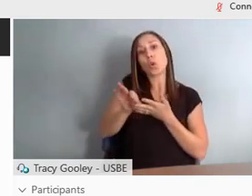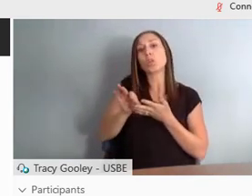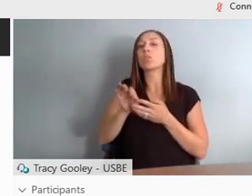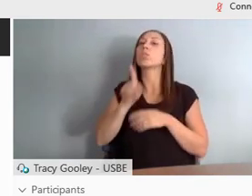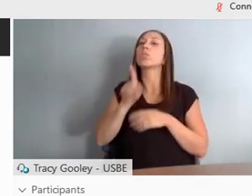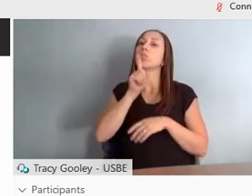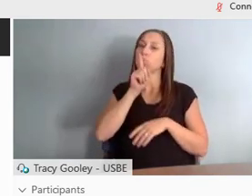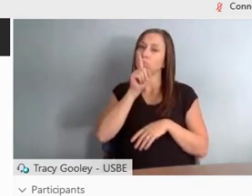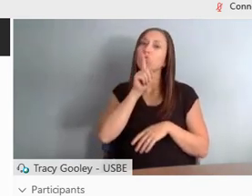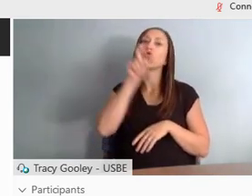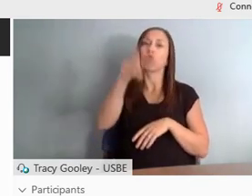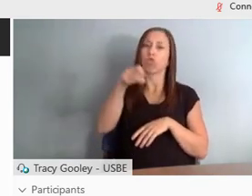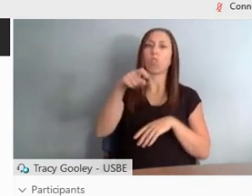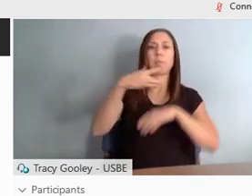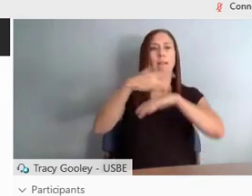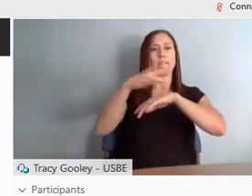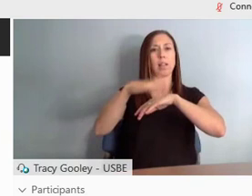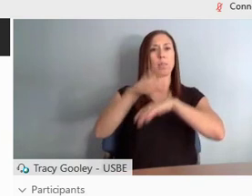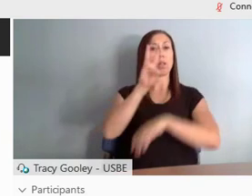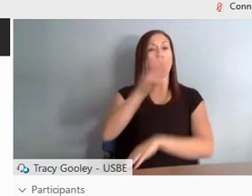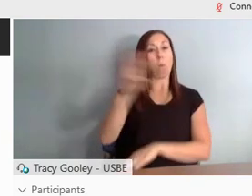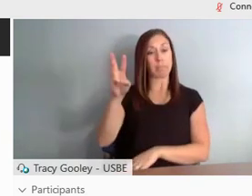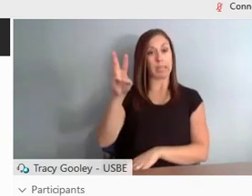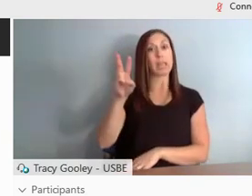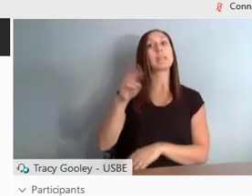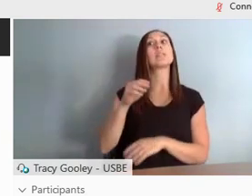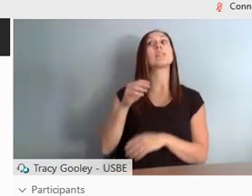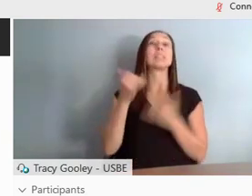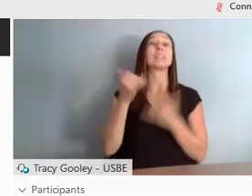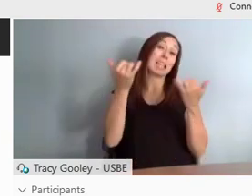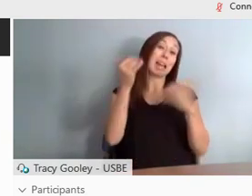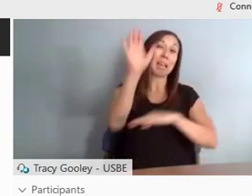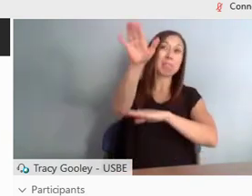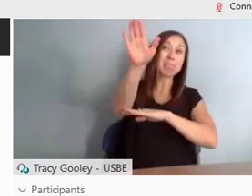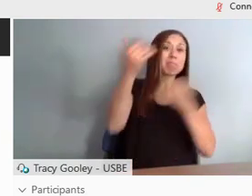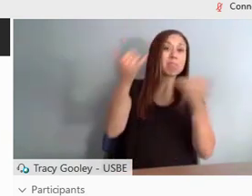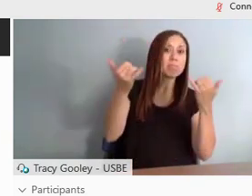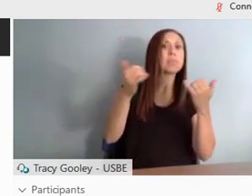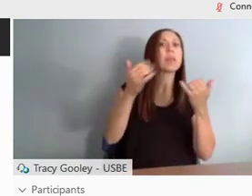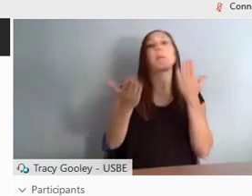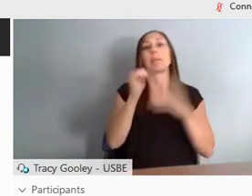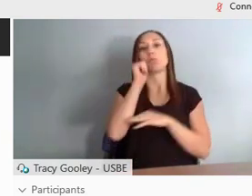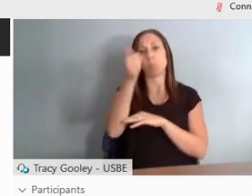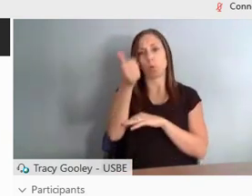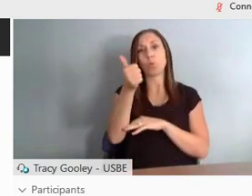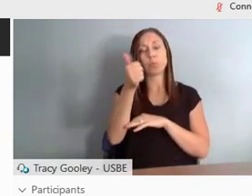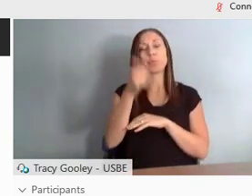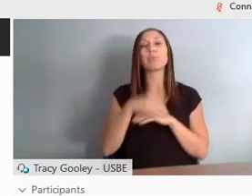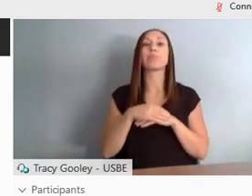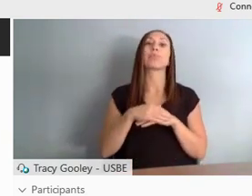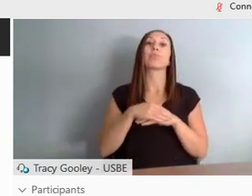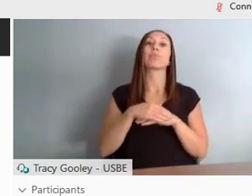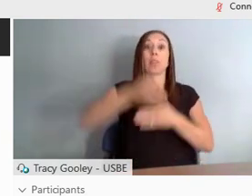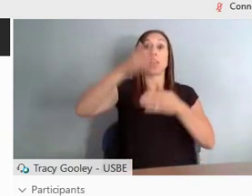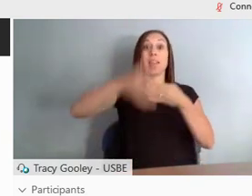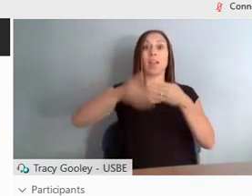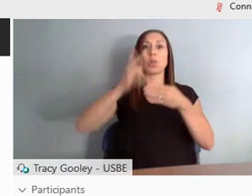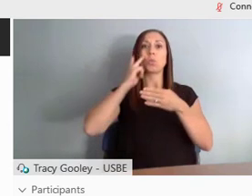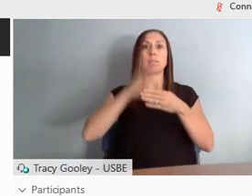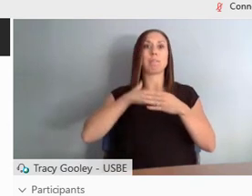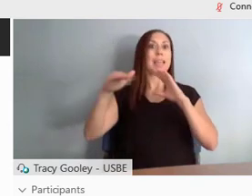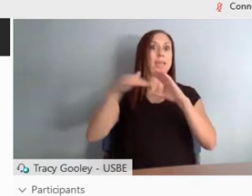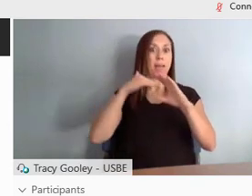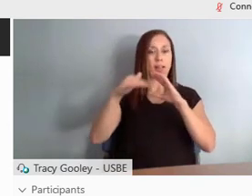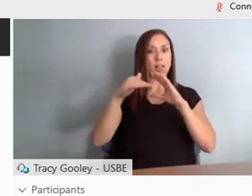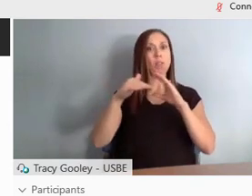available on our webpage later today, if not tomorrow. At the end, you'll see an email address for me, so